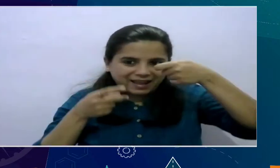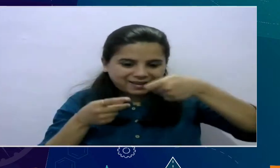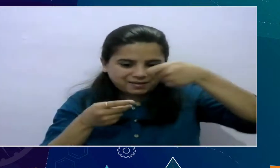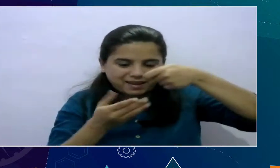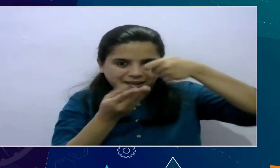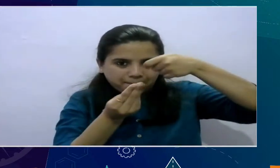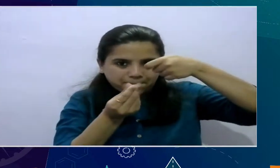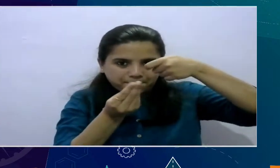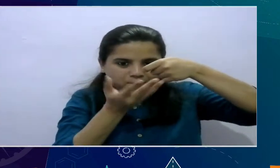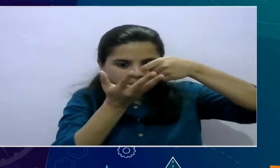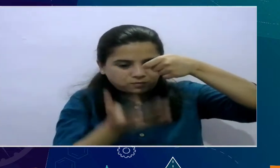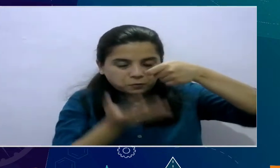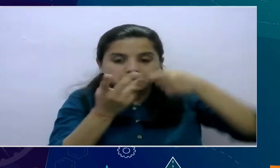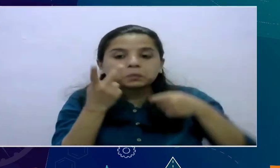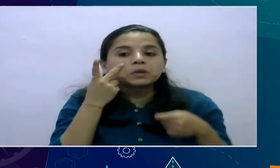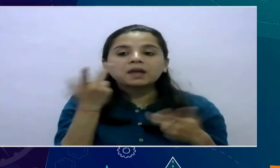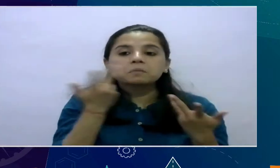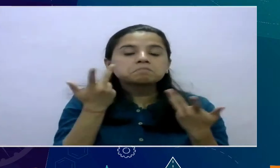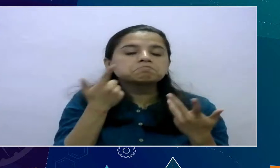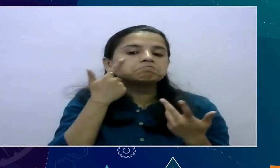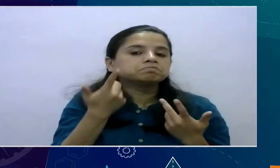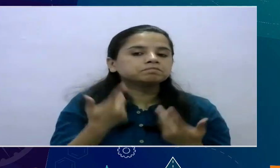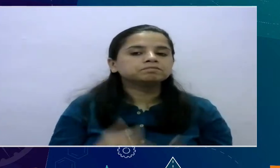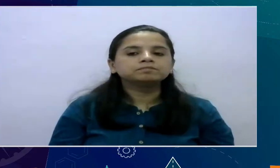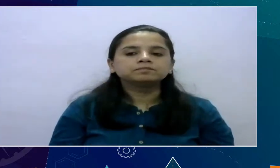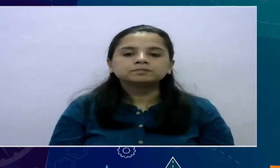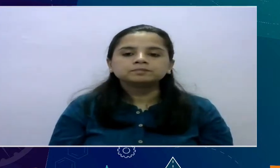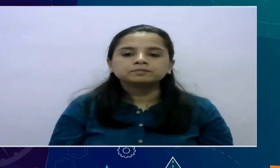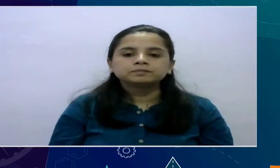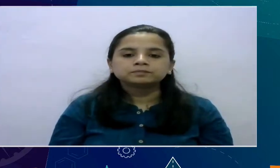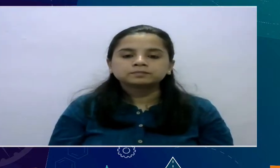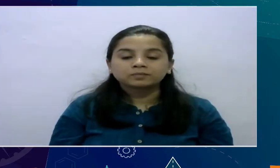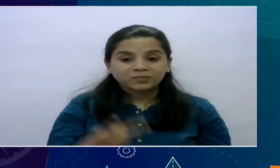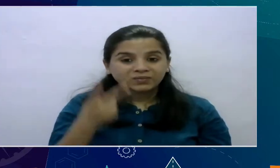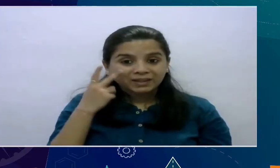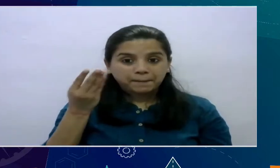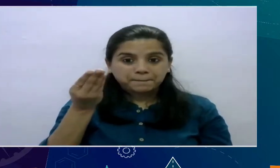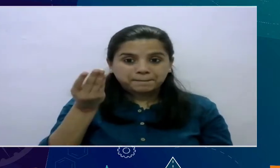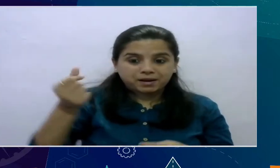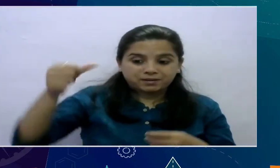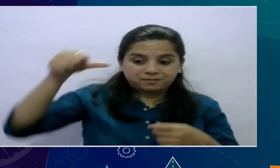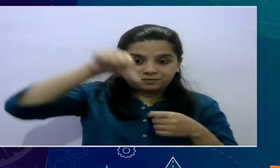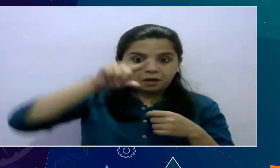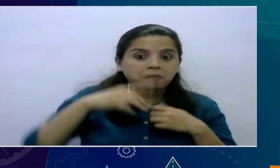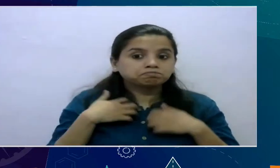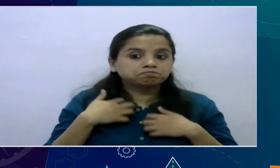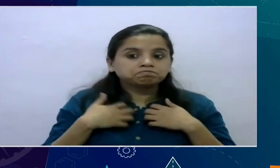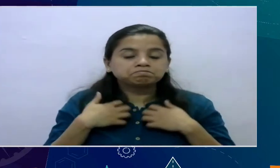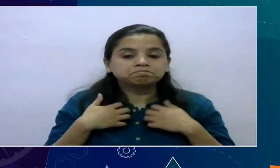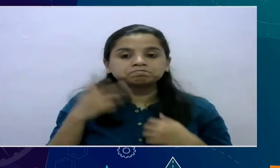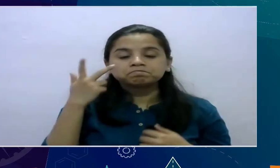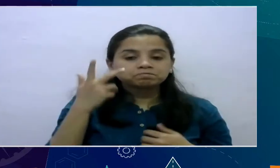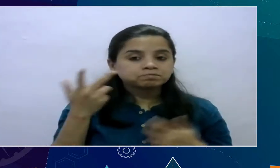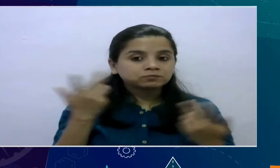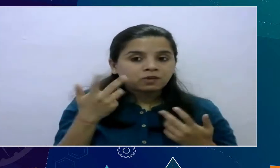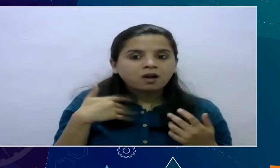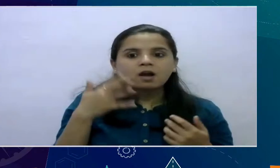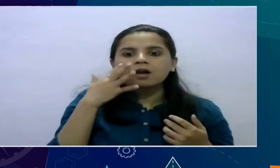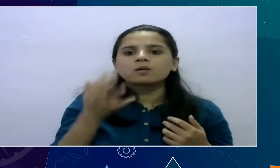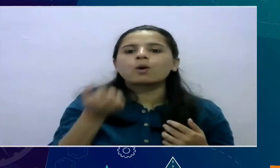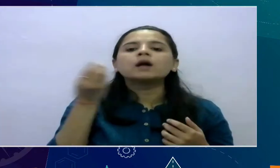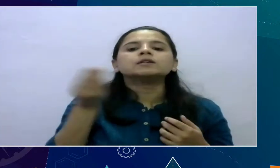let's see what happens in this case. In this case, interestingly, that we find